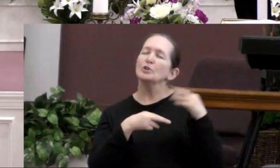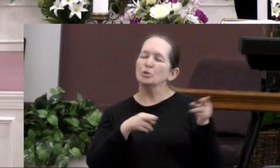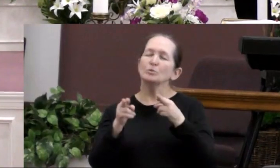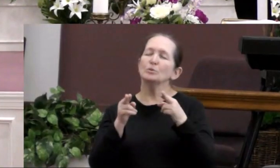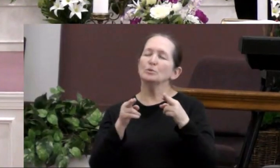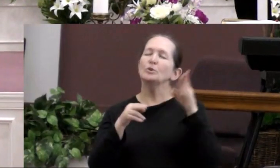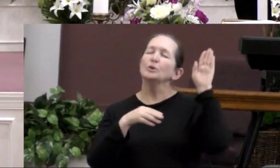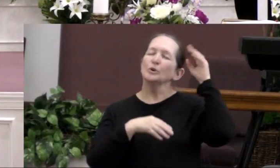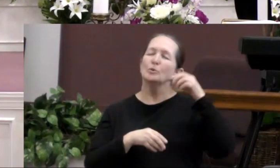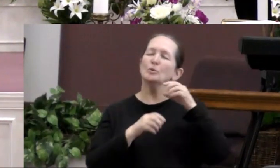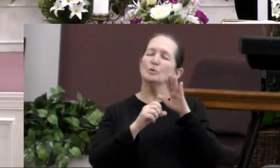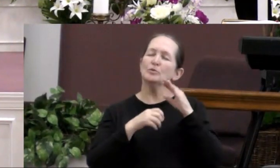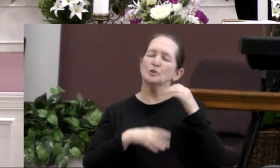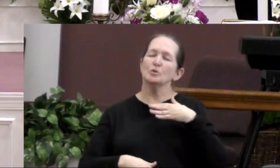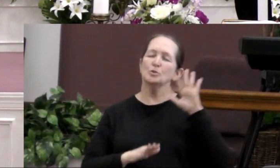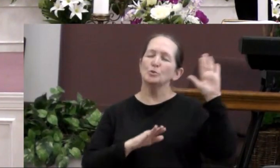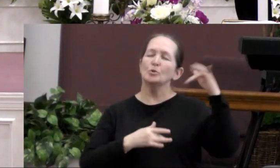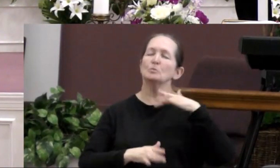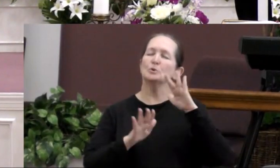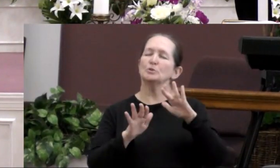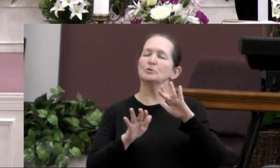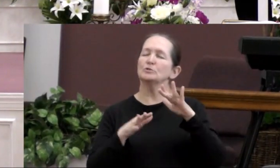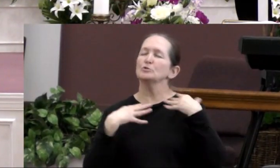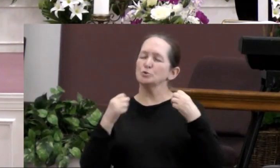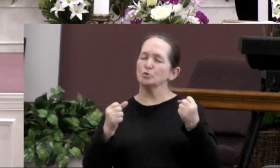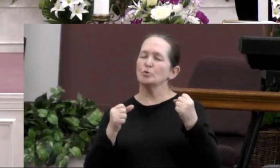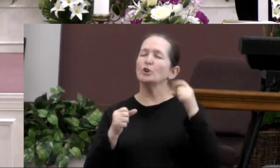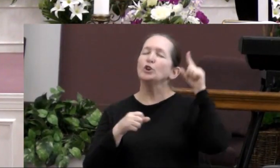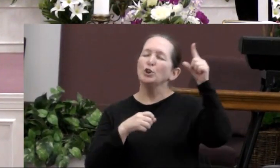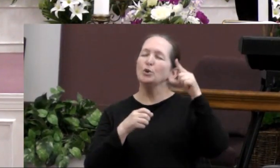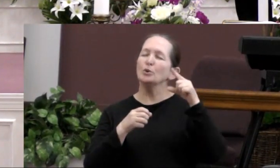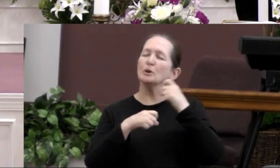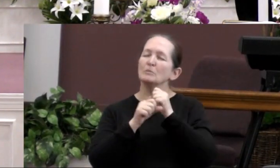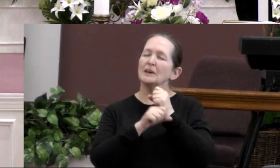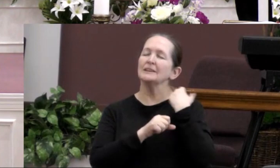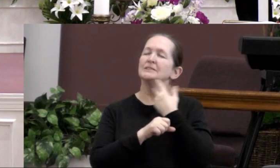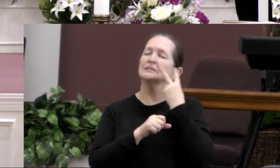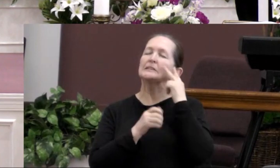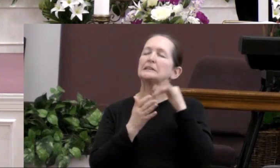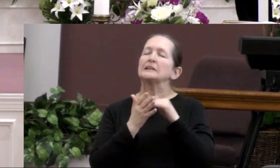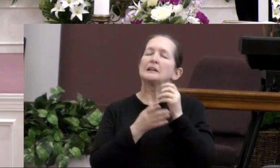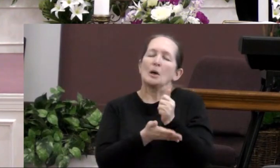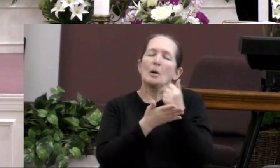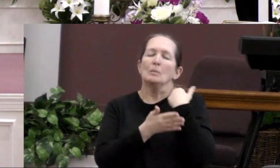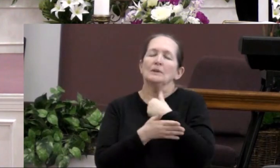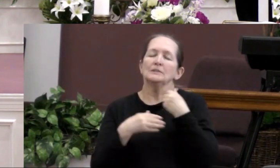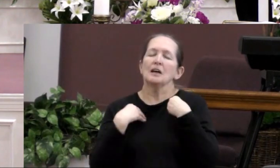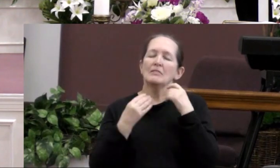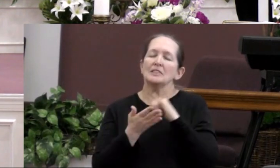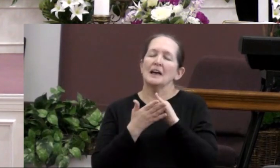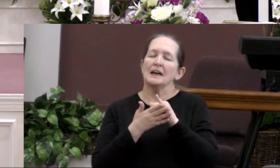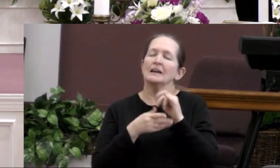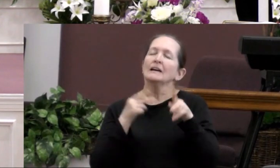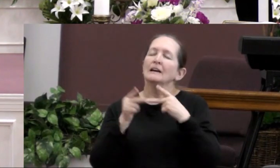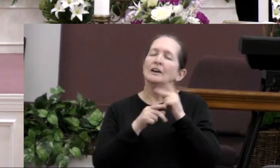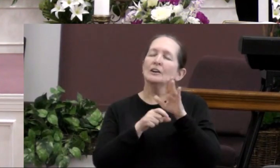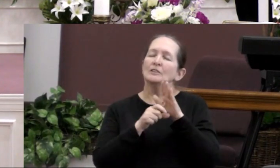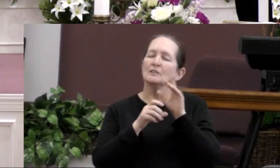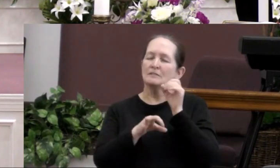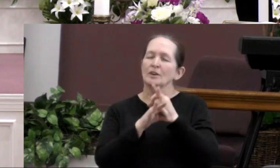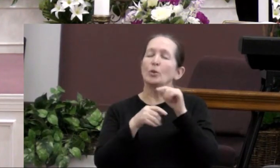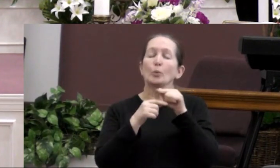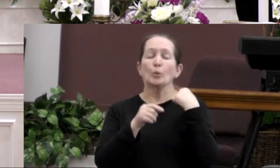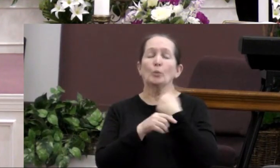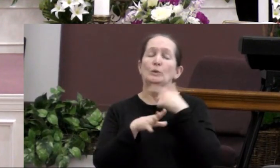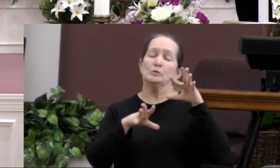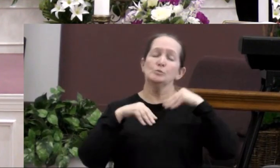powerful, that you could even restore our sight if need be. Help us to have that kind of faith, Lord, that when we do receive your